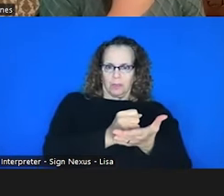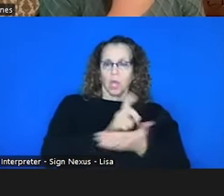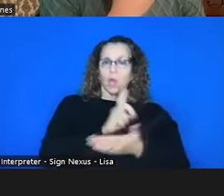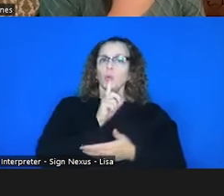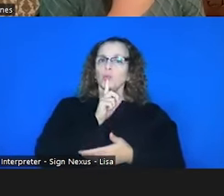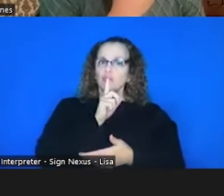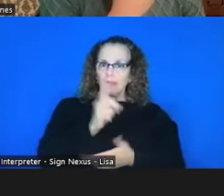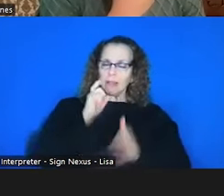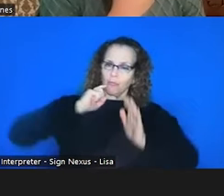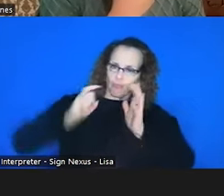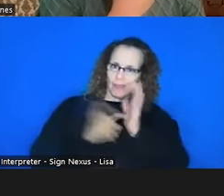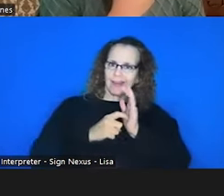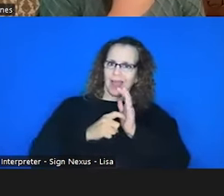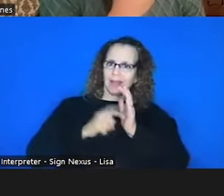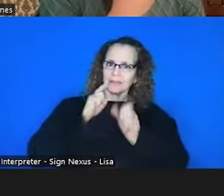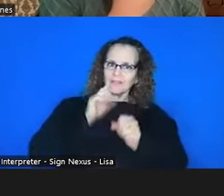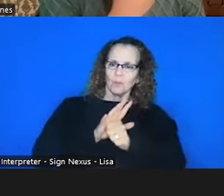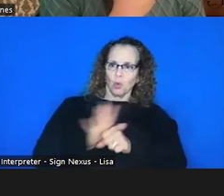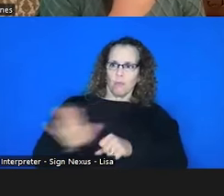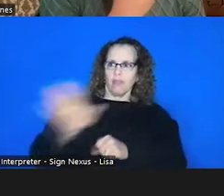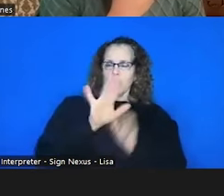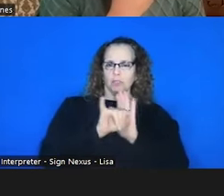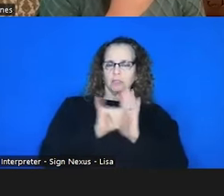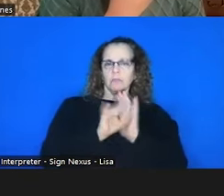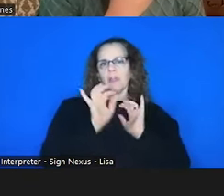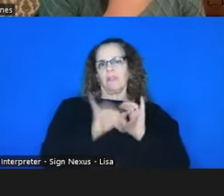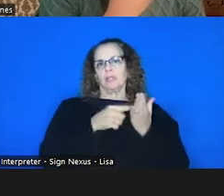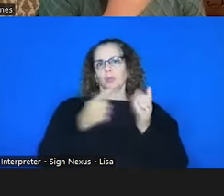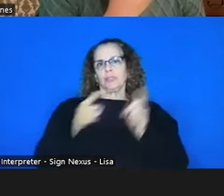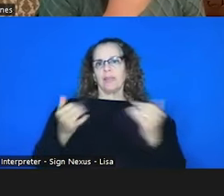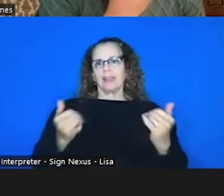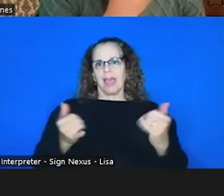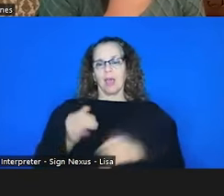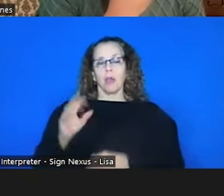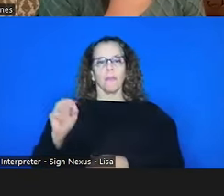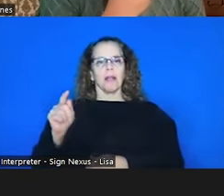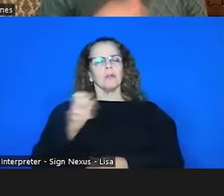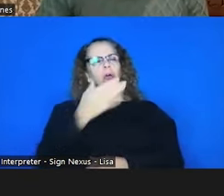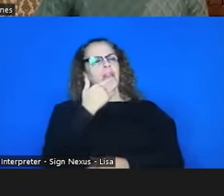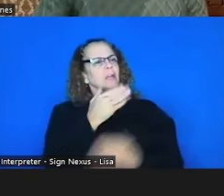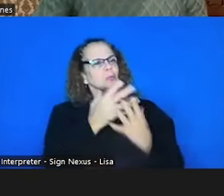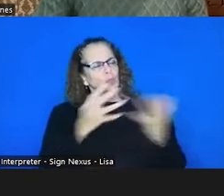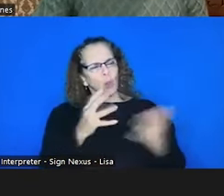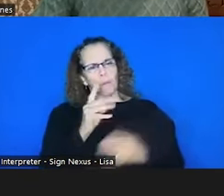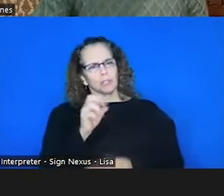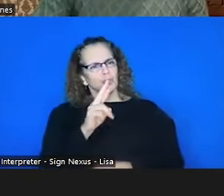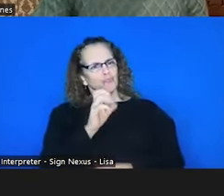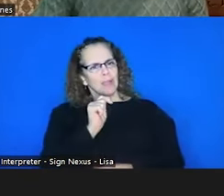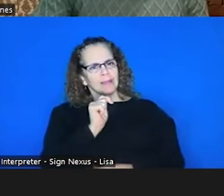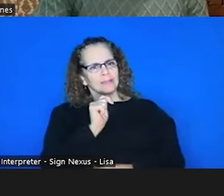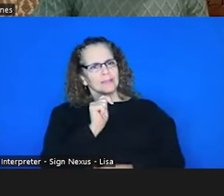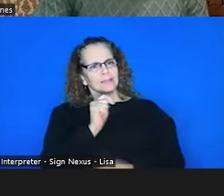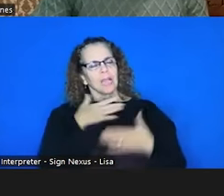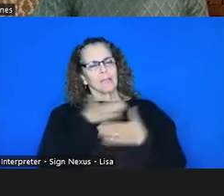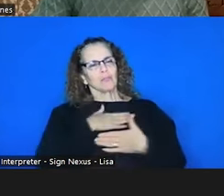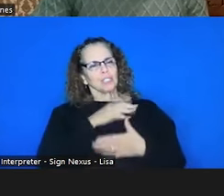as a system? So that's where we're at right now. Thank you so much, Brent. That's so much. And I appreciate that you're a